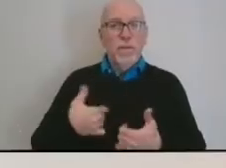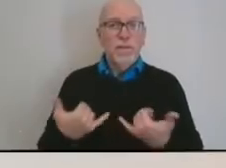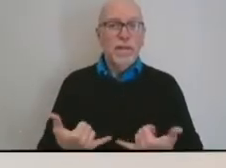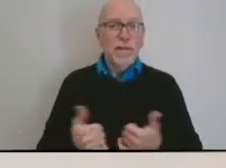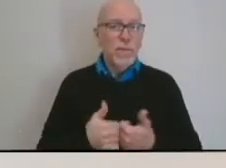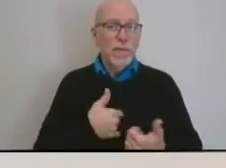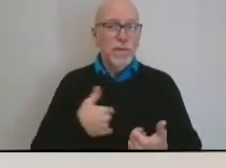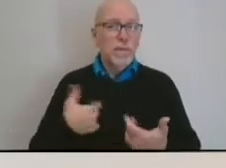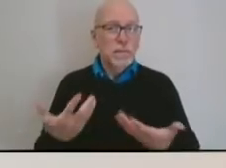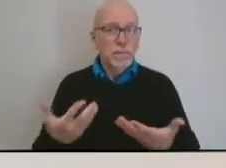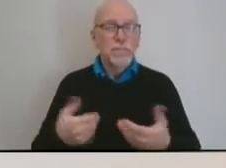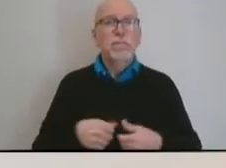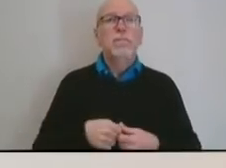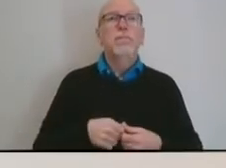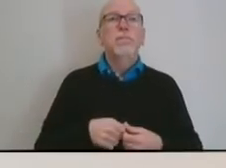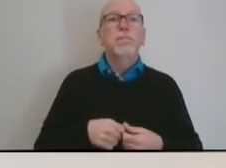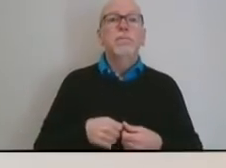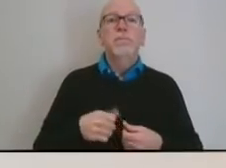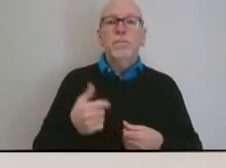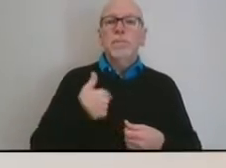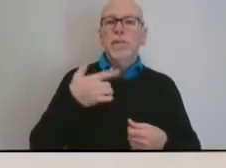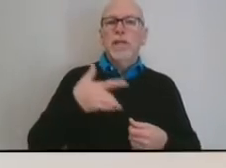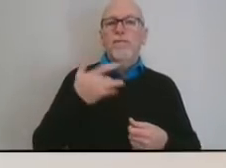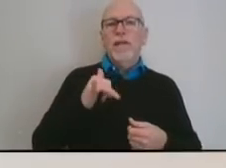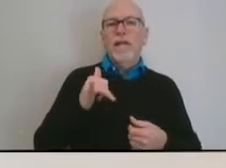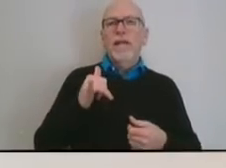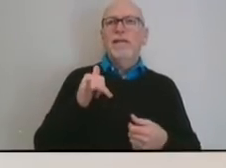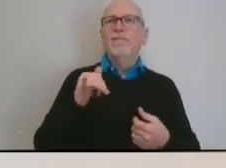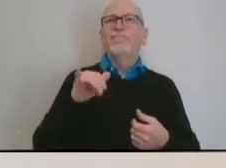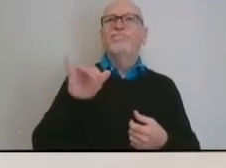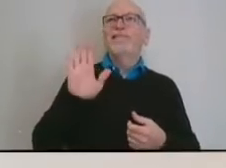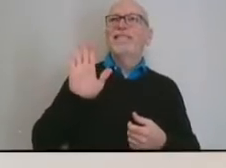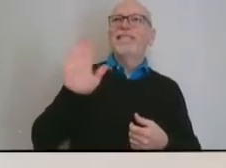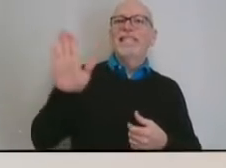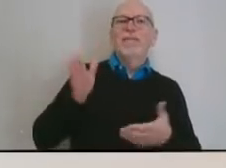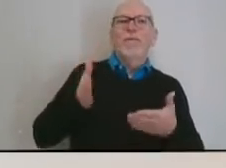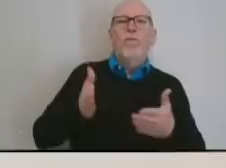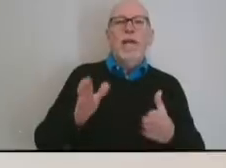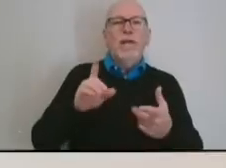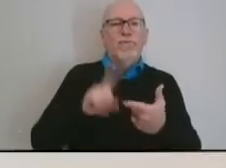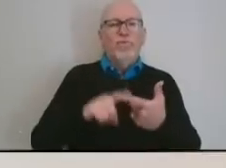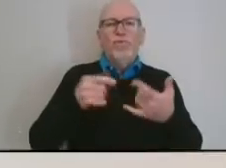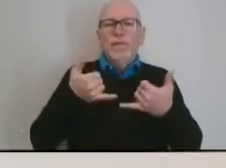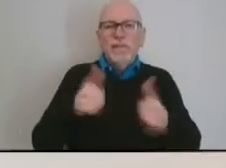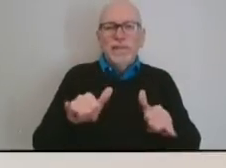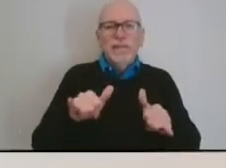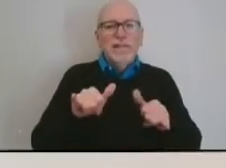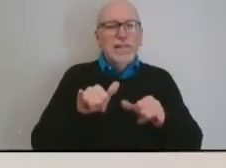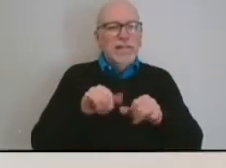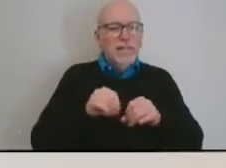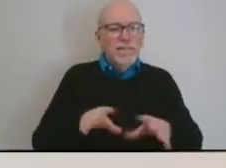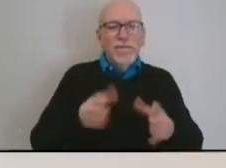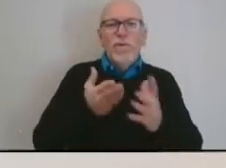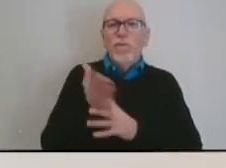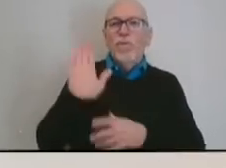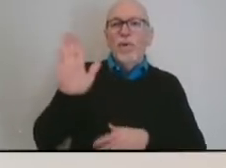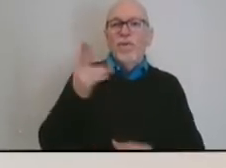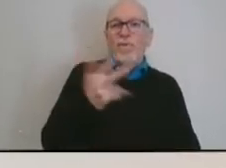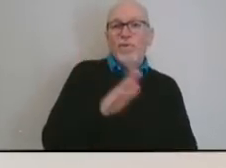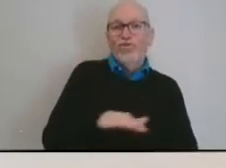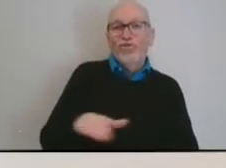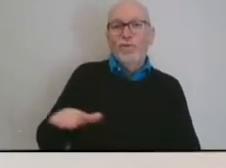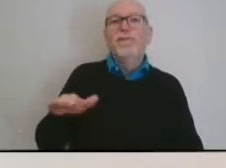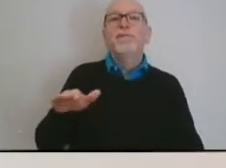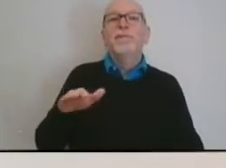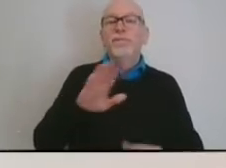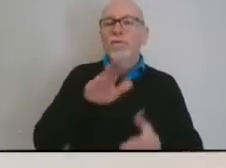us, I kind of feel like this is his way of working through the children. All three of them have done a phenomenal job